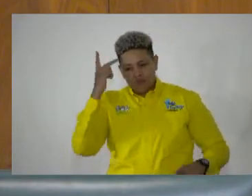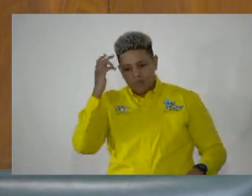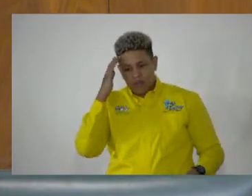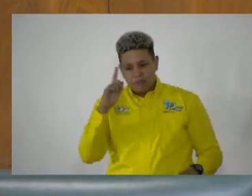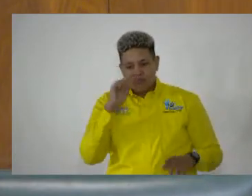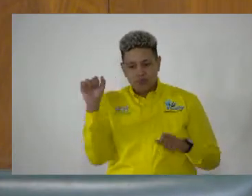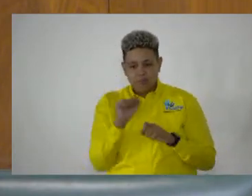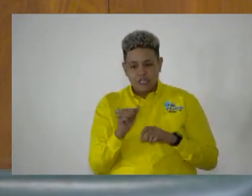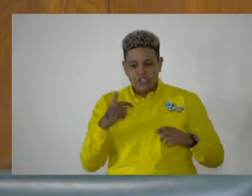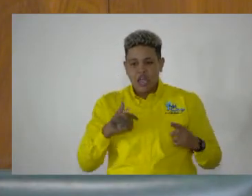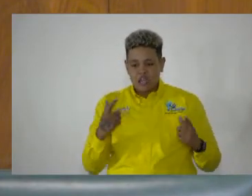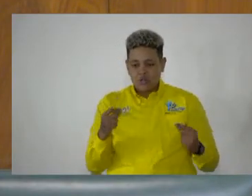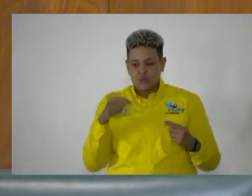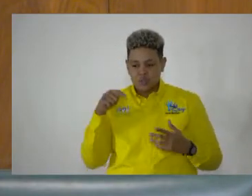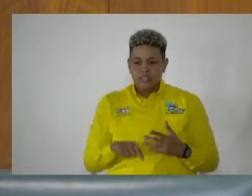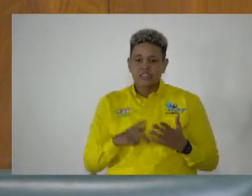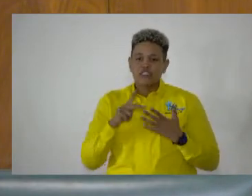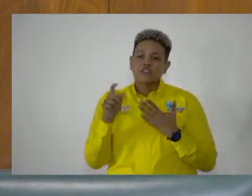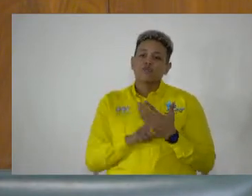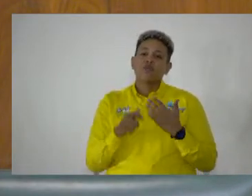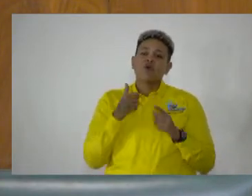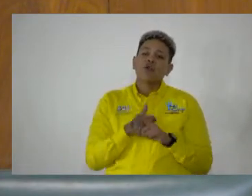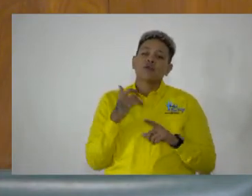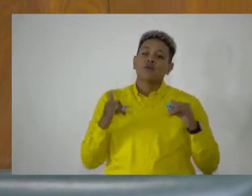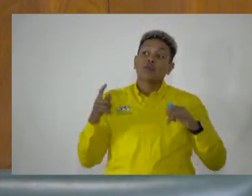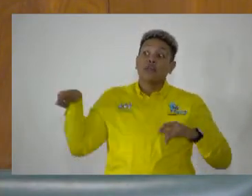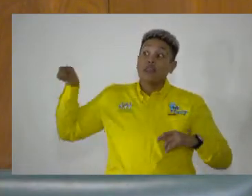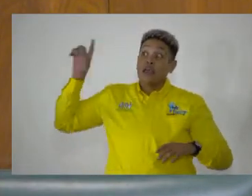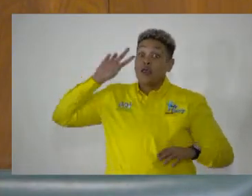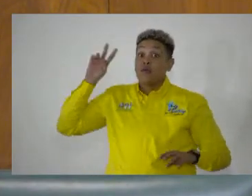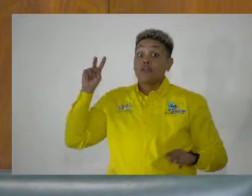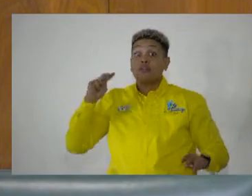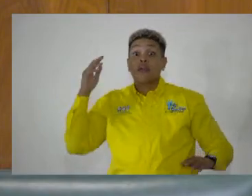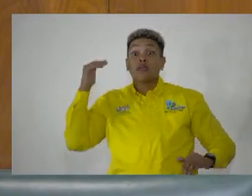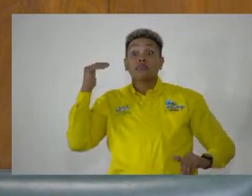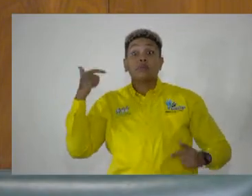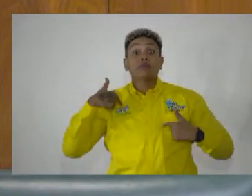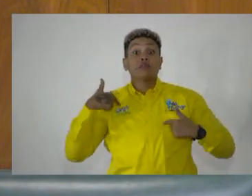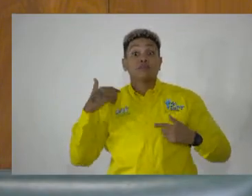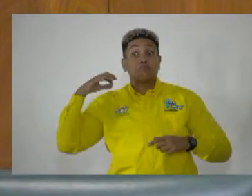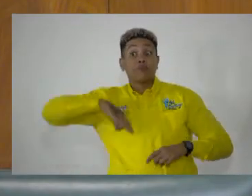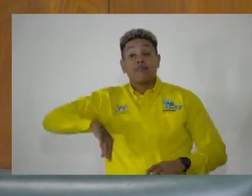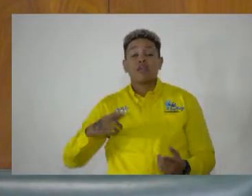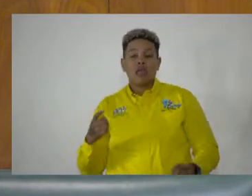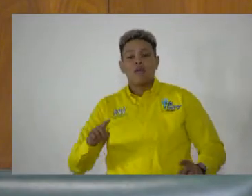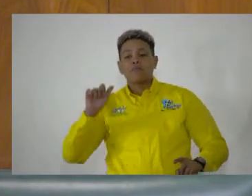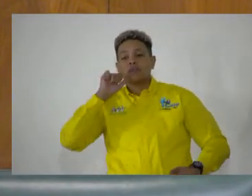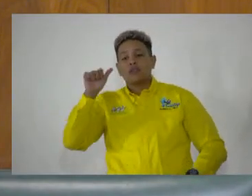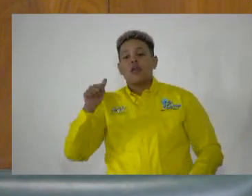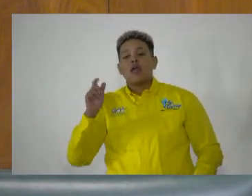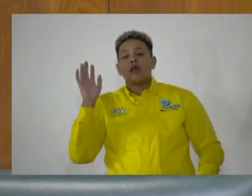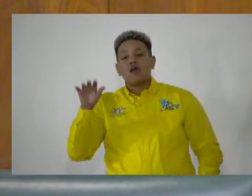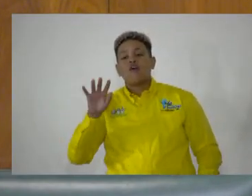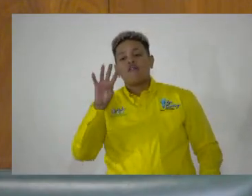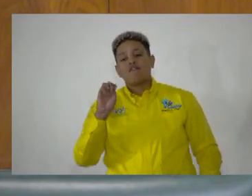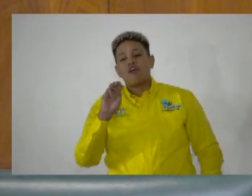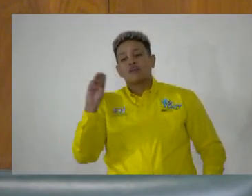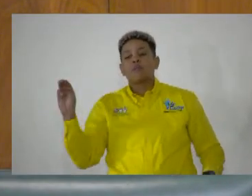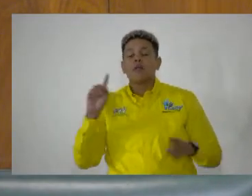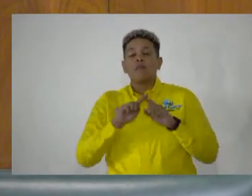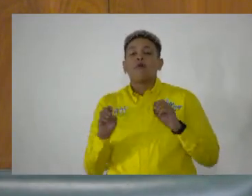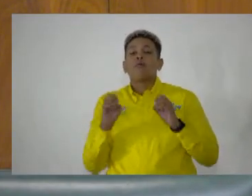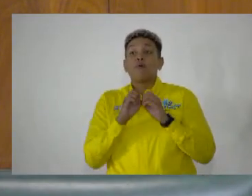to make sure that this program, which they are going to be anticipating, doesn't go the way of the 40 million, but more